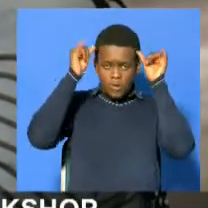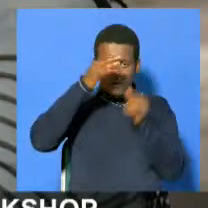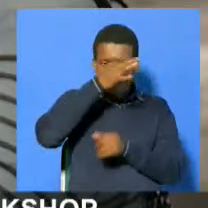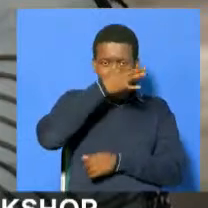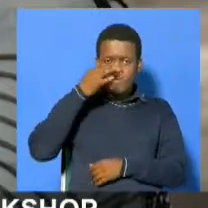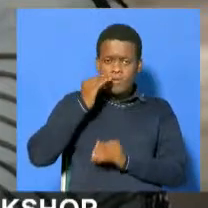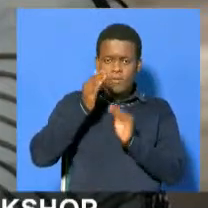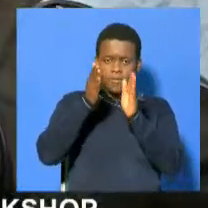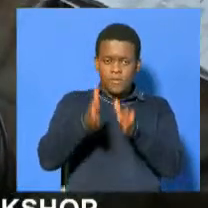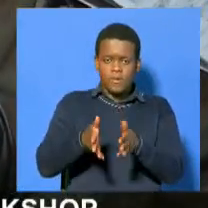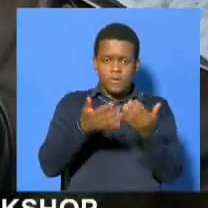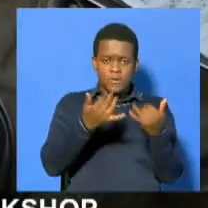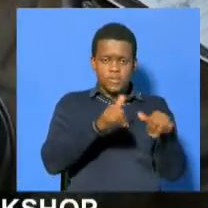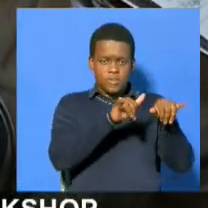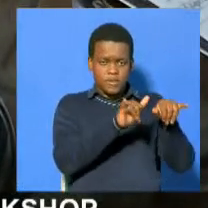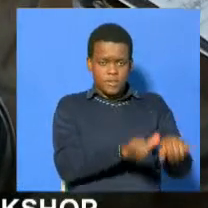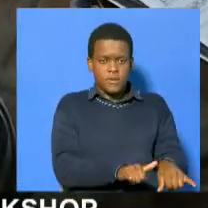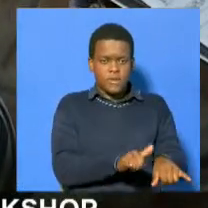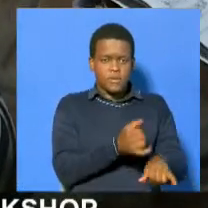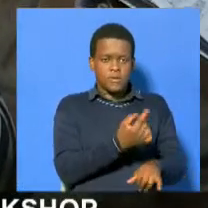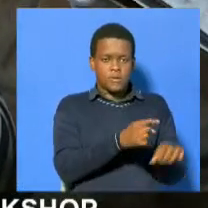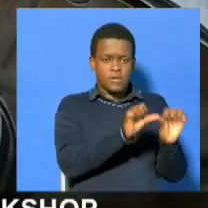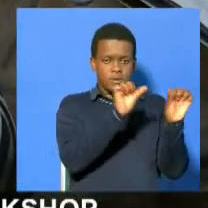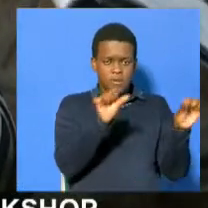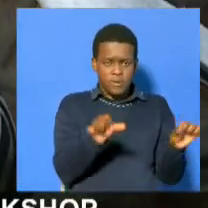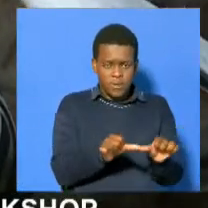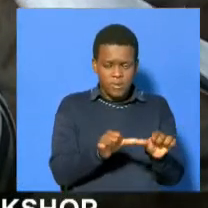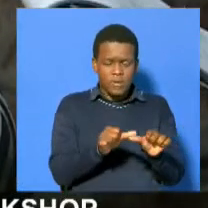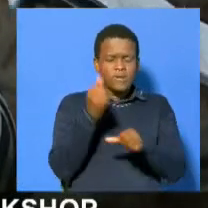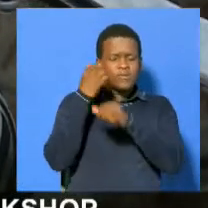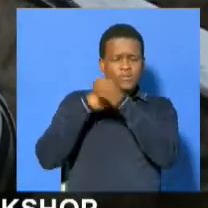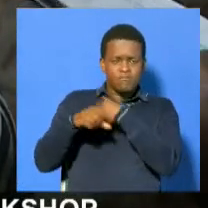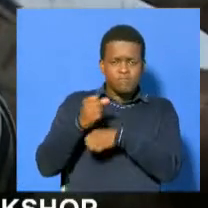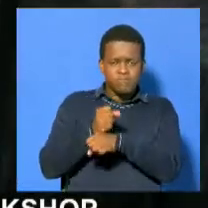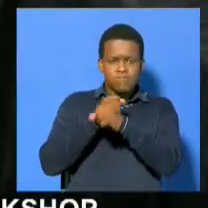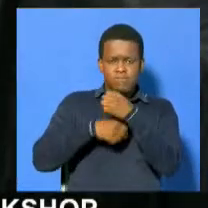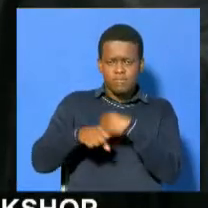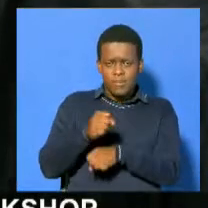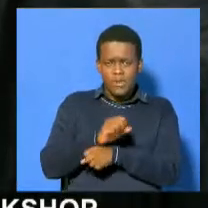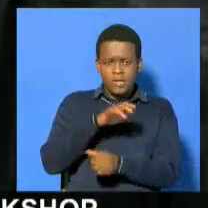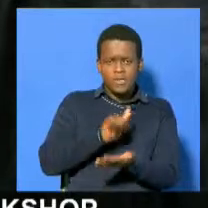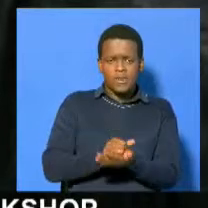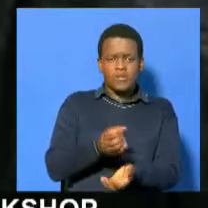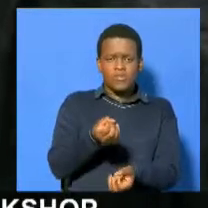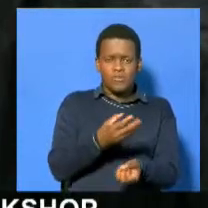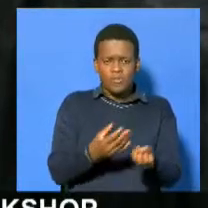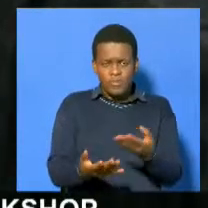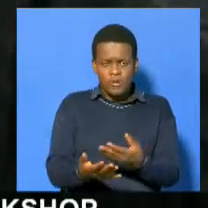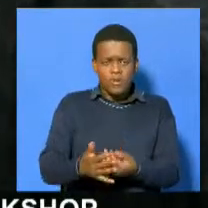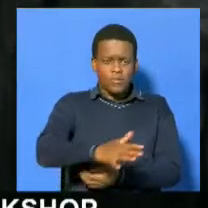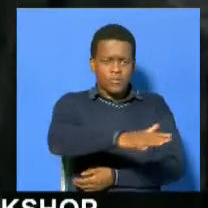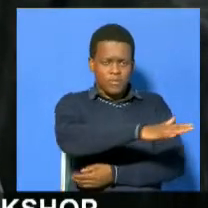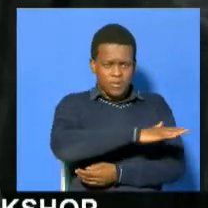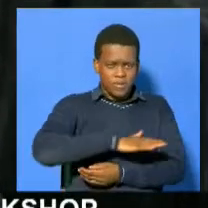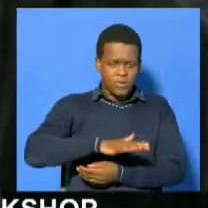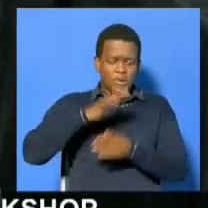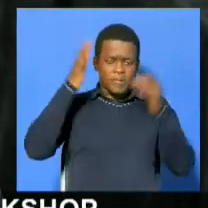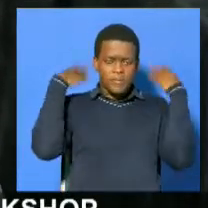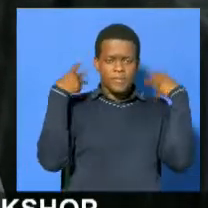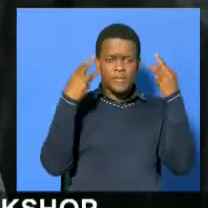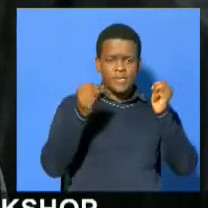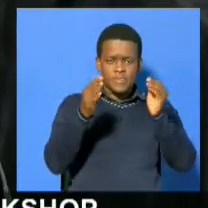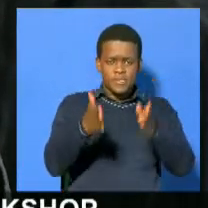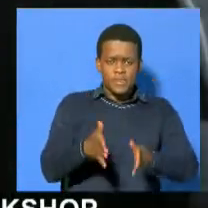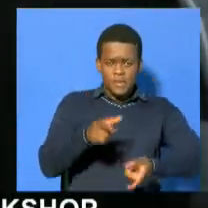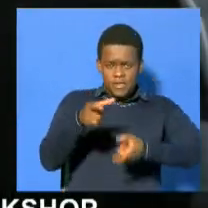farmers have been staying in one area for years, and that has now affected the grazing areas. And to correct this, the Minister of Agriculture has